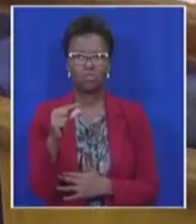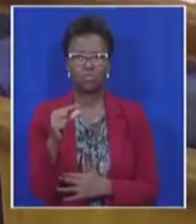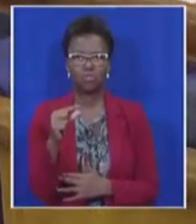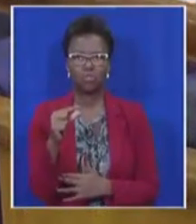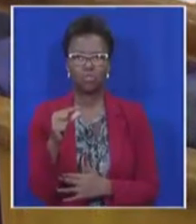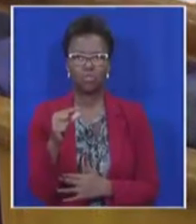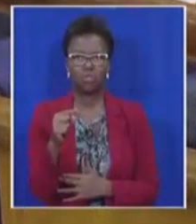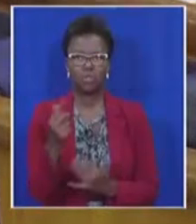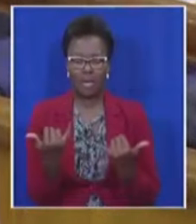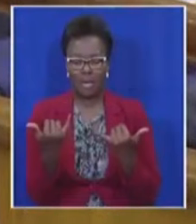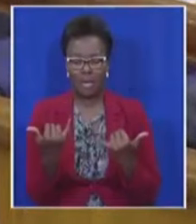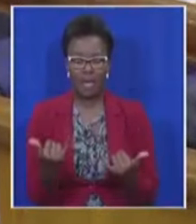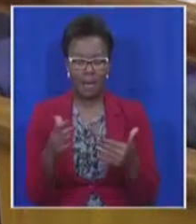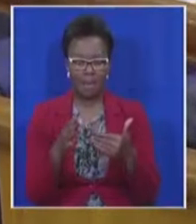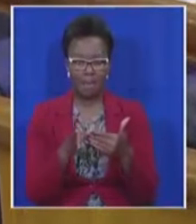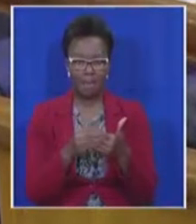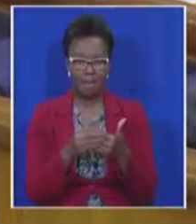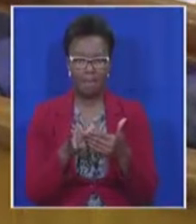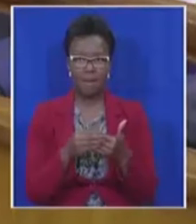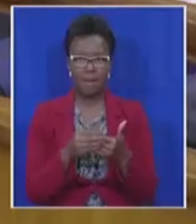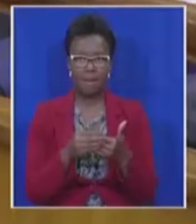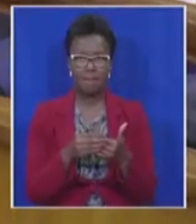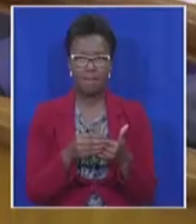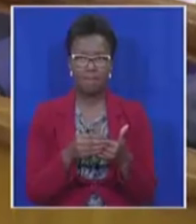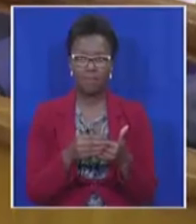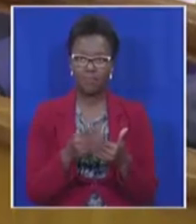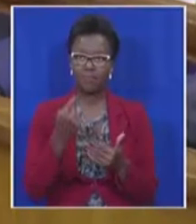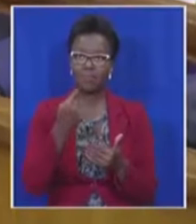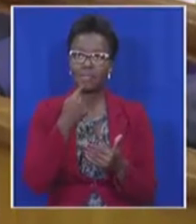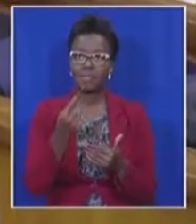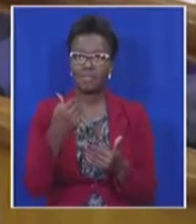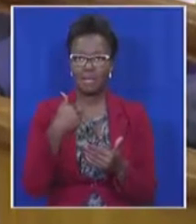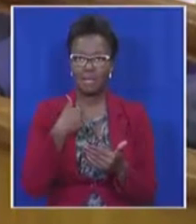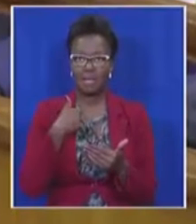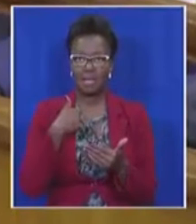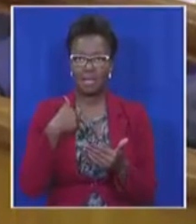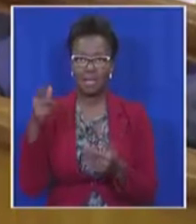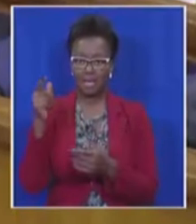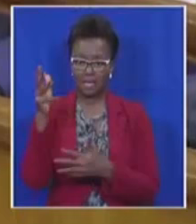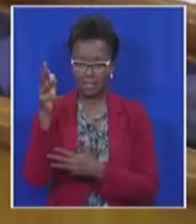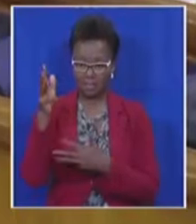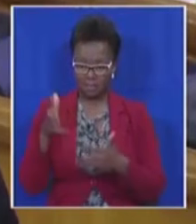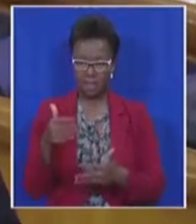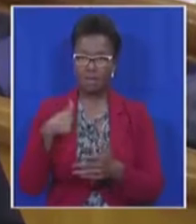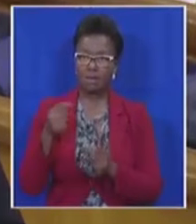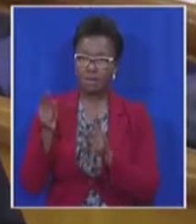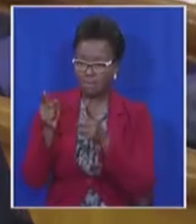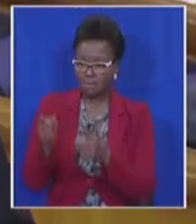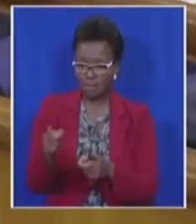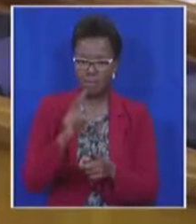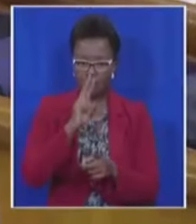once a member is directed by the presiding speaker what to do, the member has to